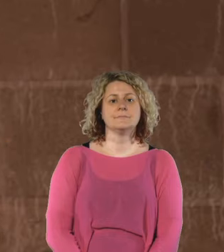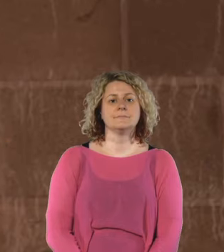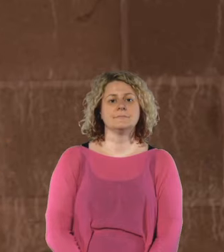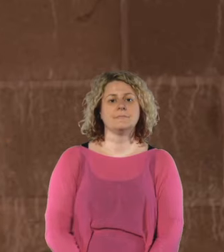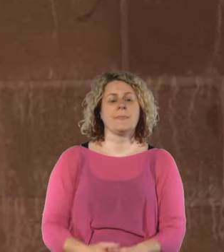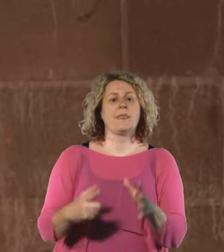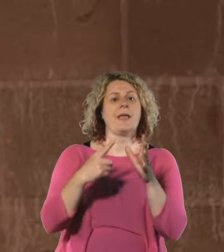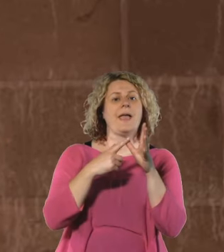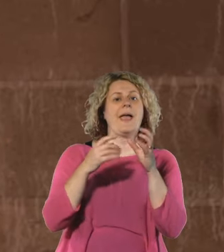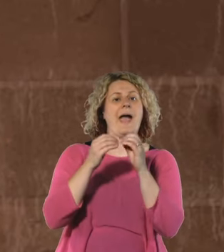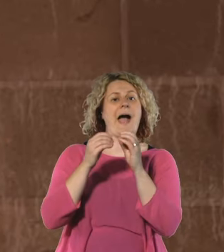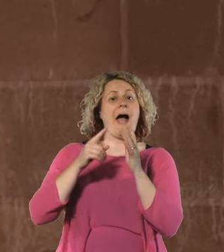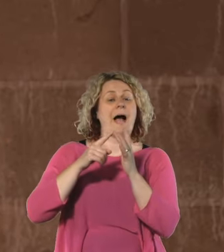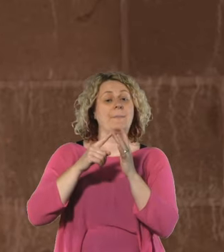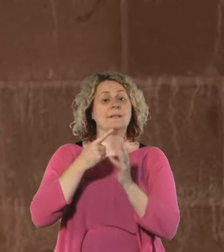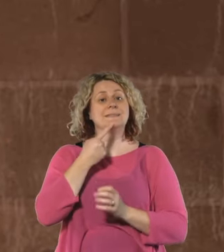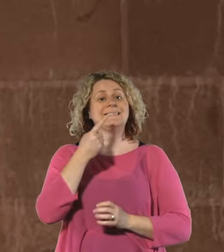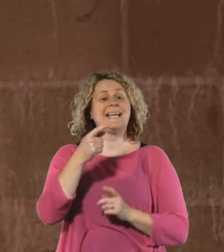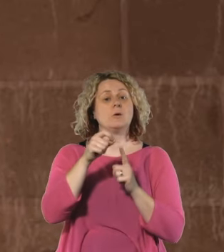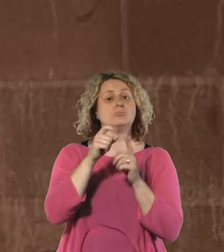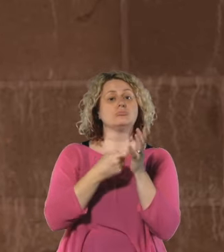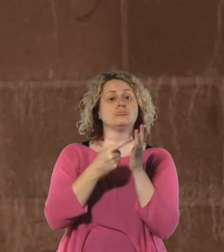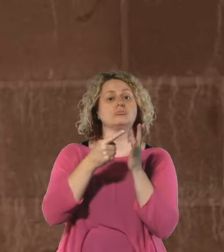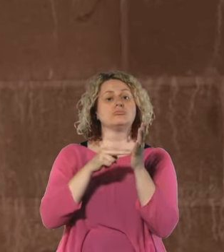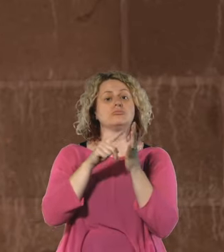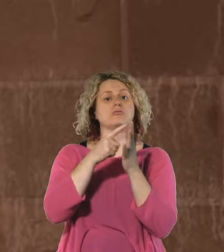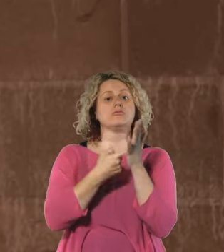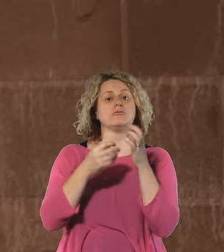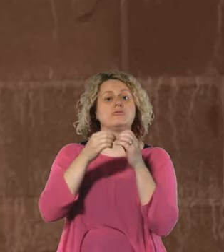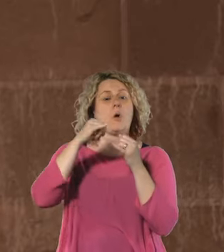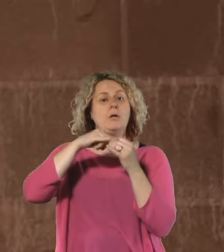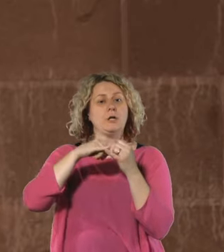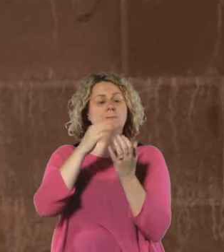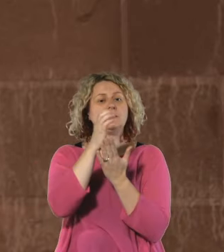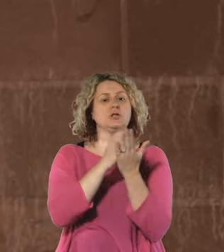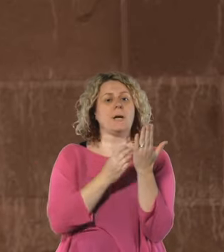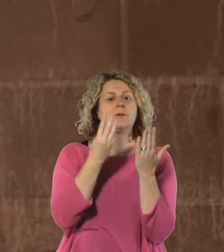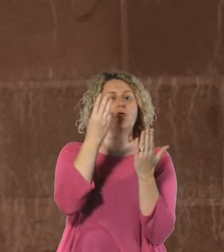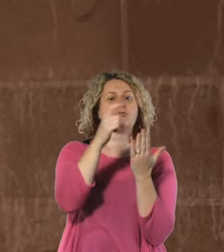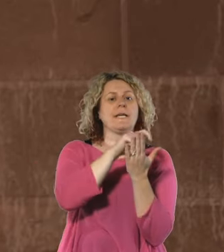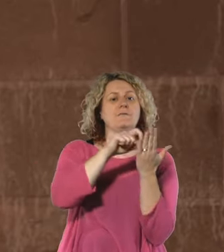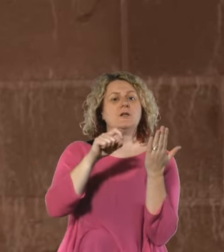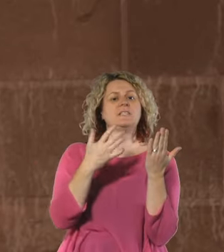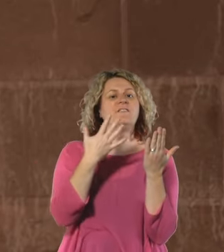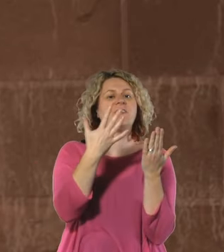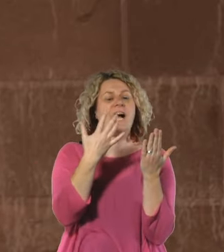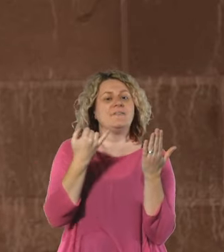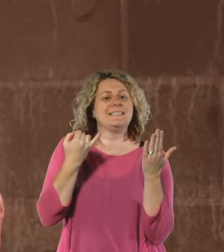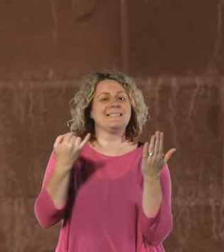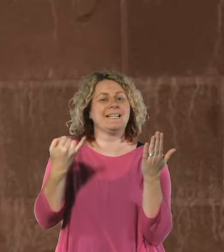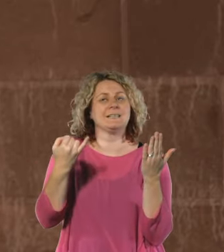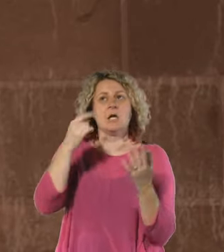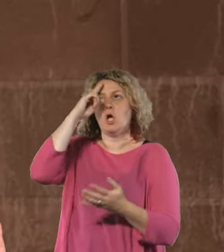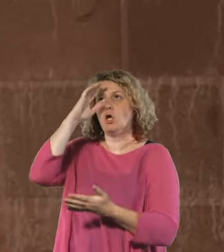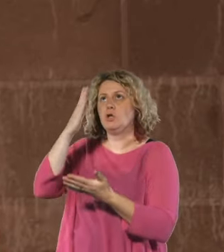Abby mentioned there, didn't she, Proverbs chapter 3, verses 5 and 6. Trust in the Lord with all your heart and